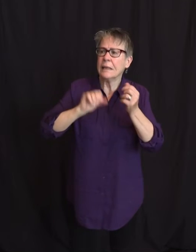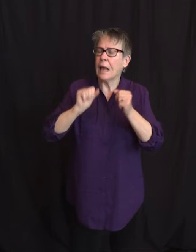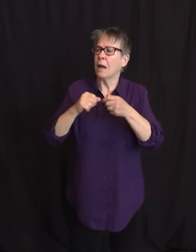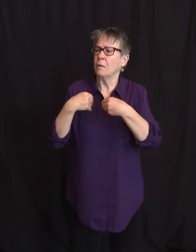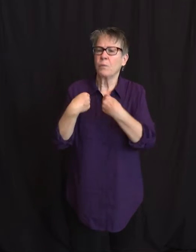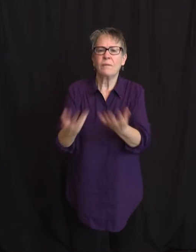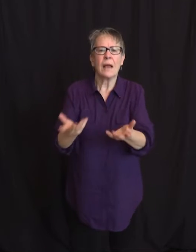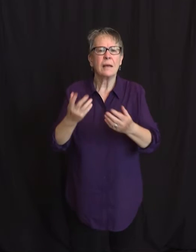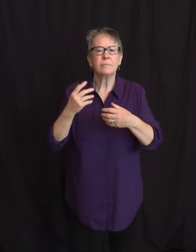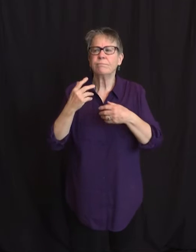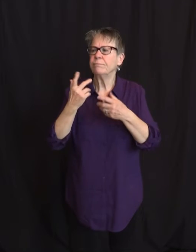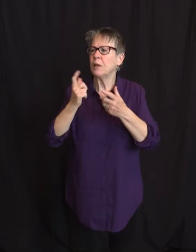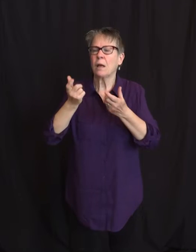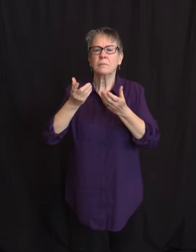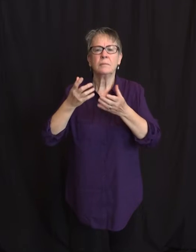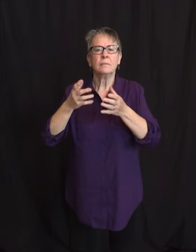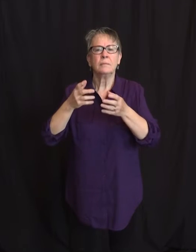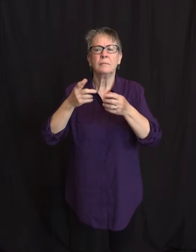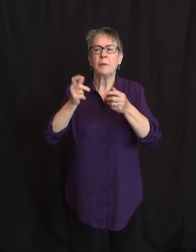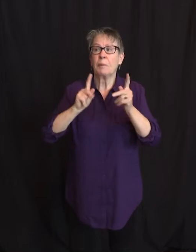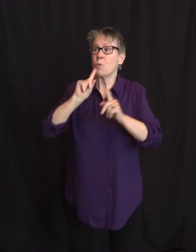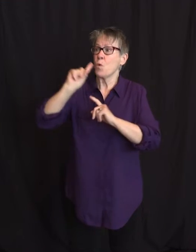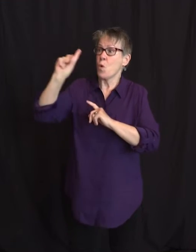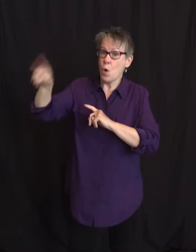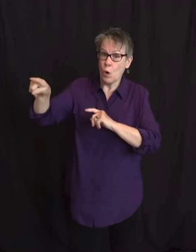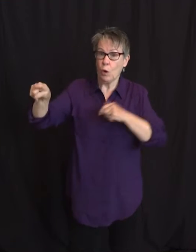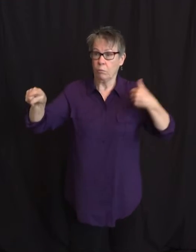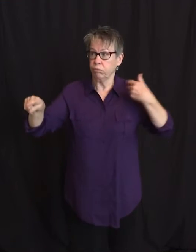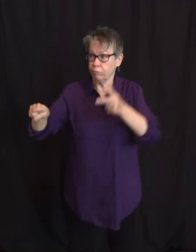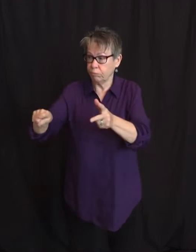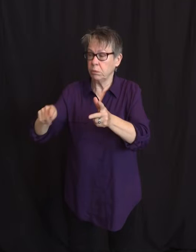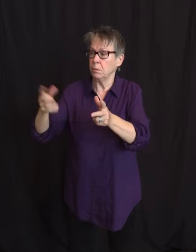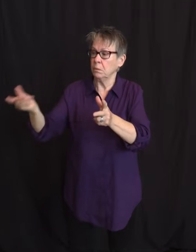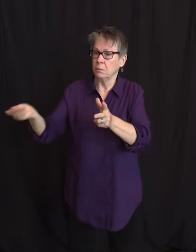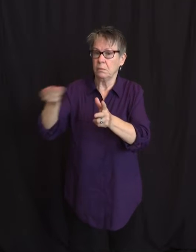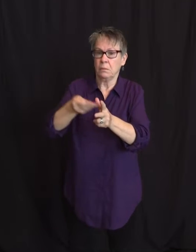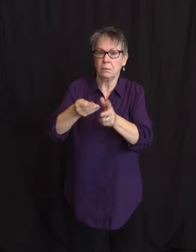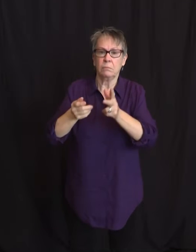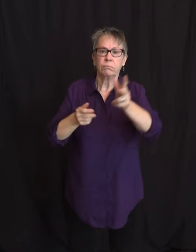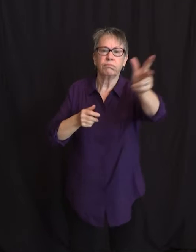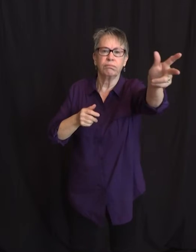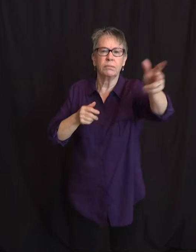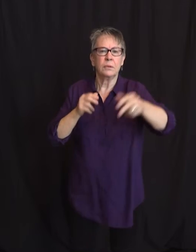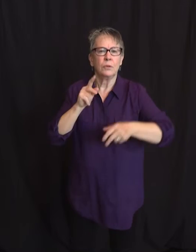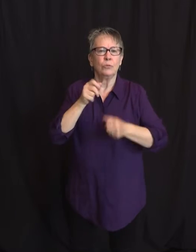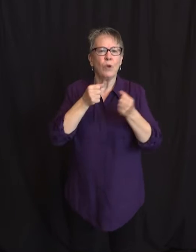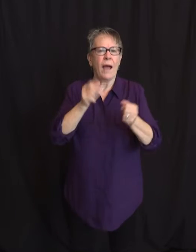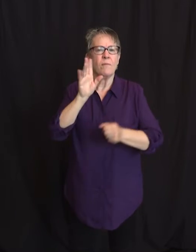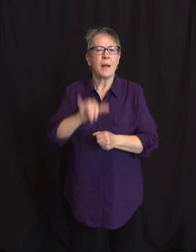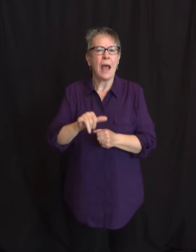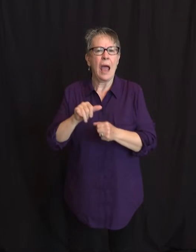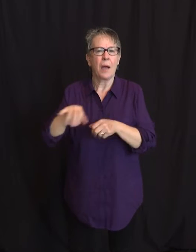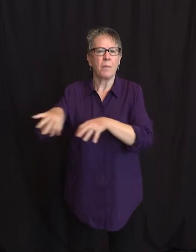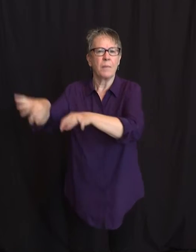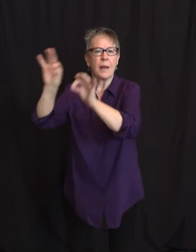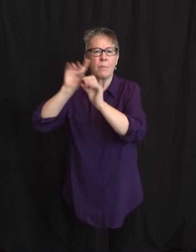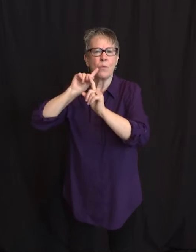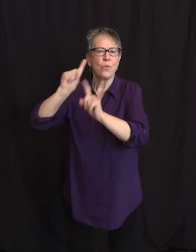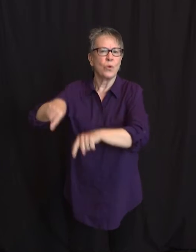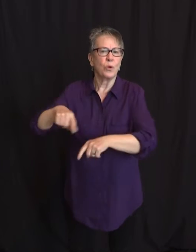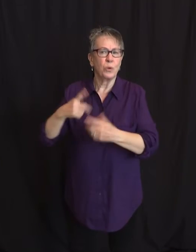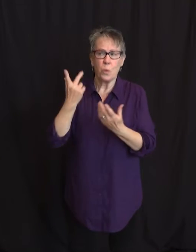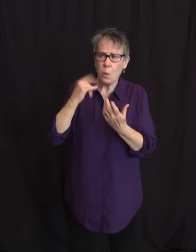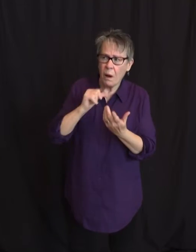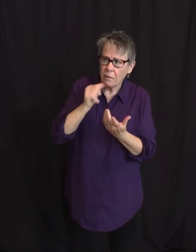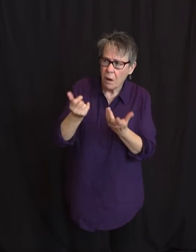basically, I guess, if it's a store that might sell like equipment, farm Okay. equipment or something like that. Some of this I don't